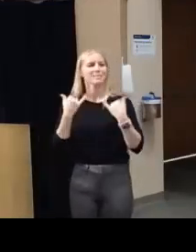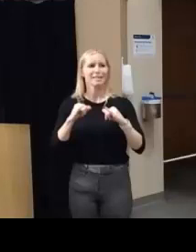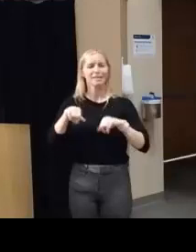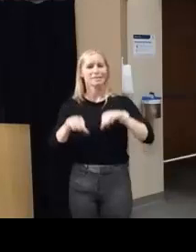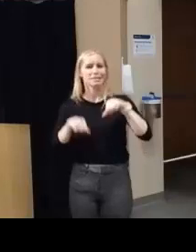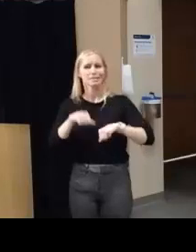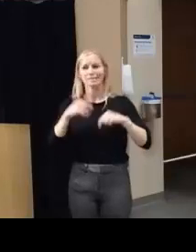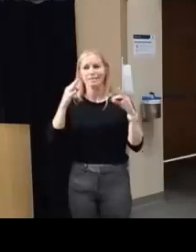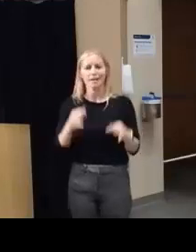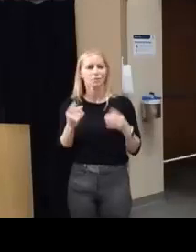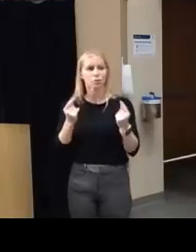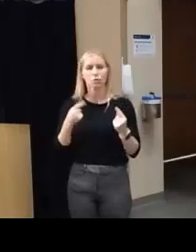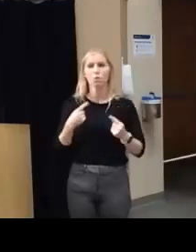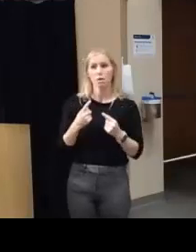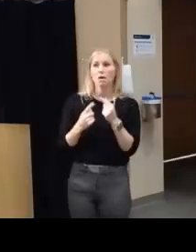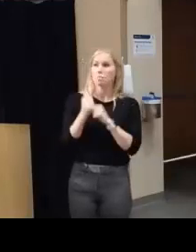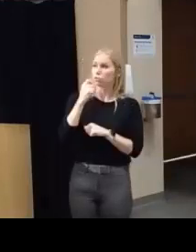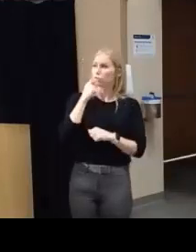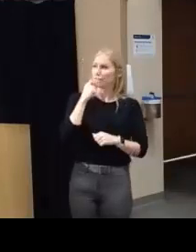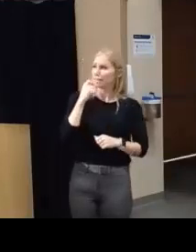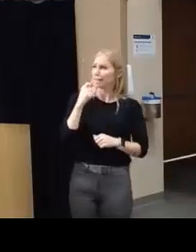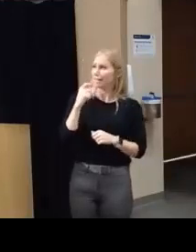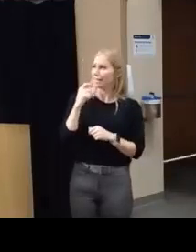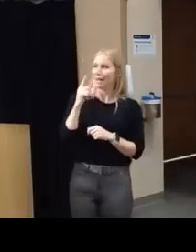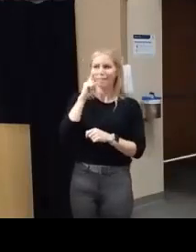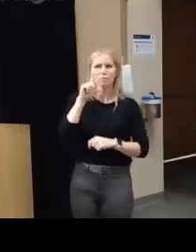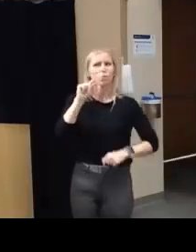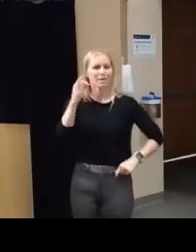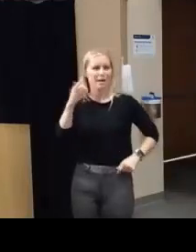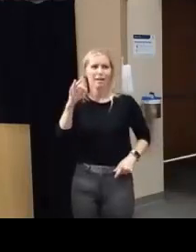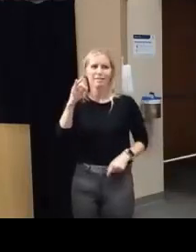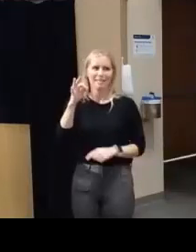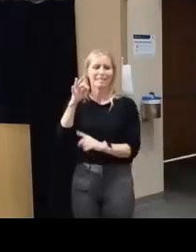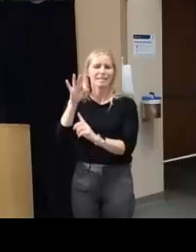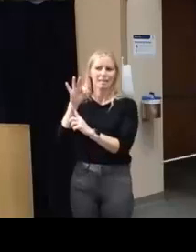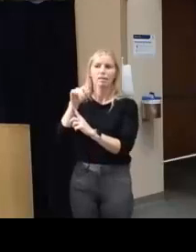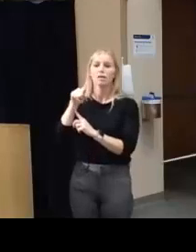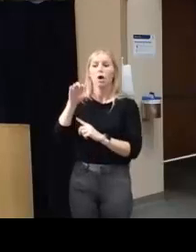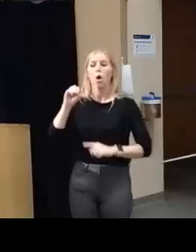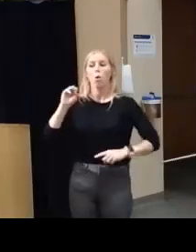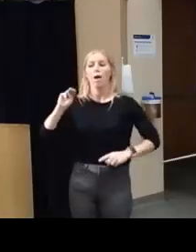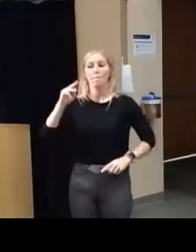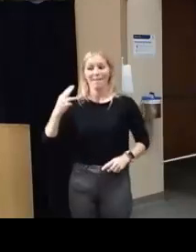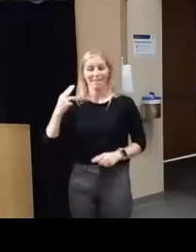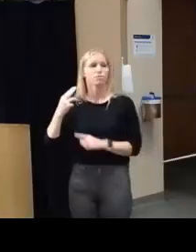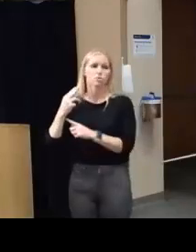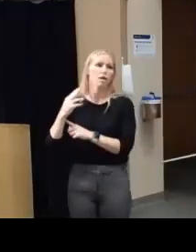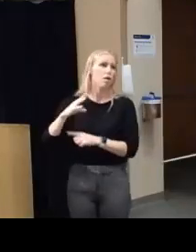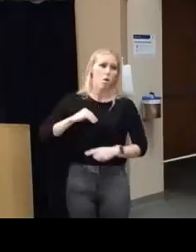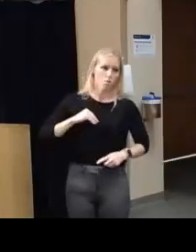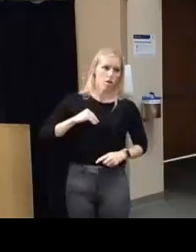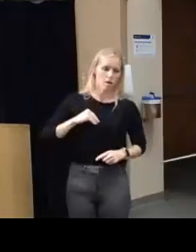the internet was dated 2019, that the OMH owns it,